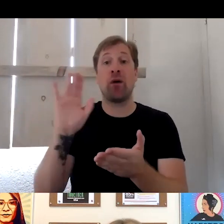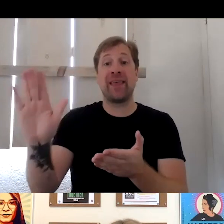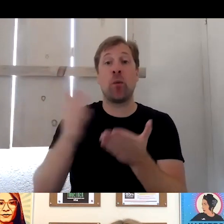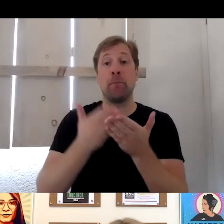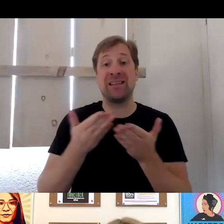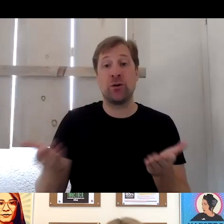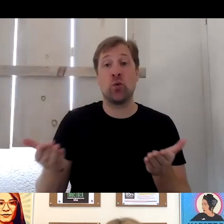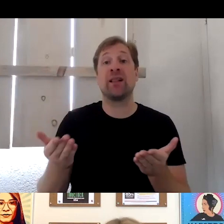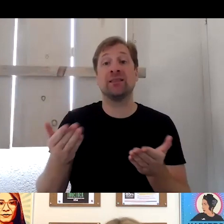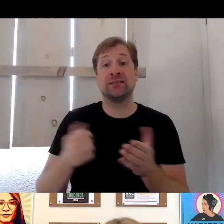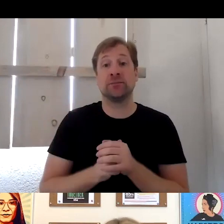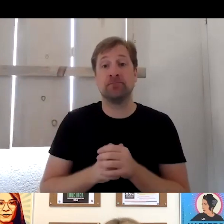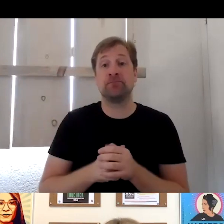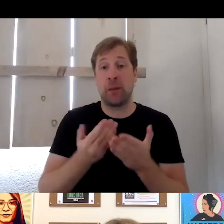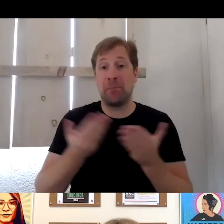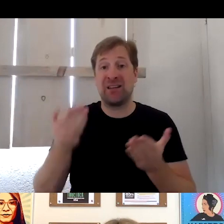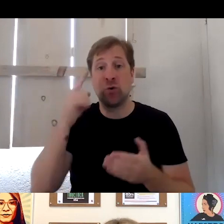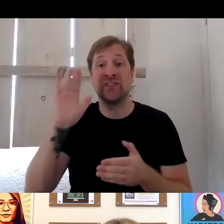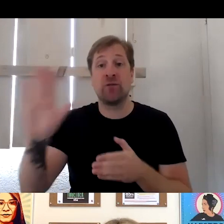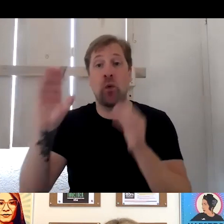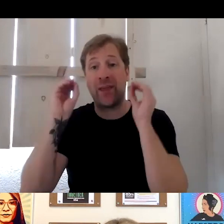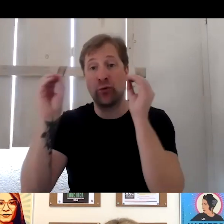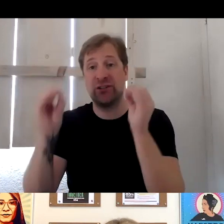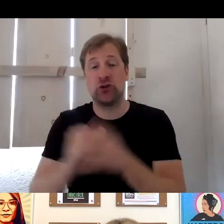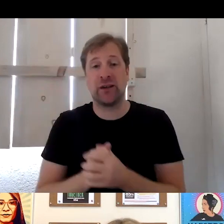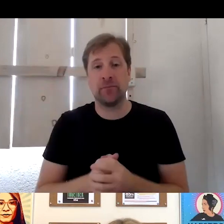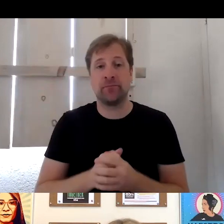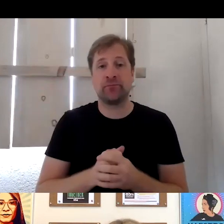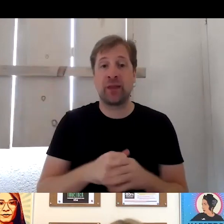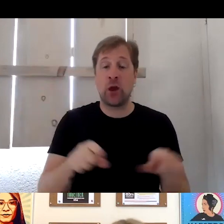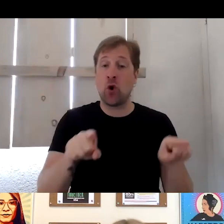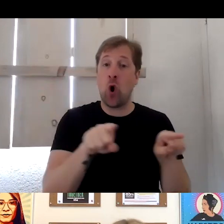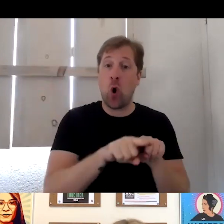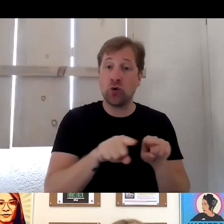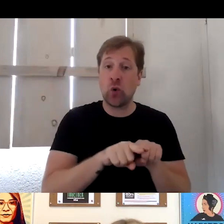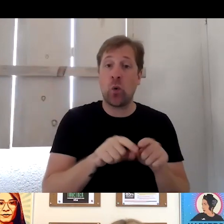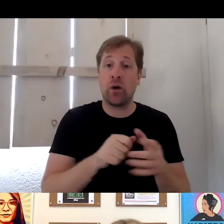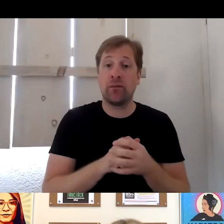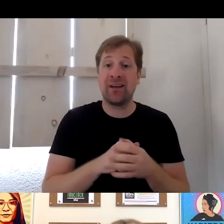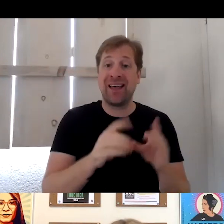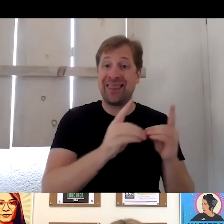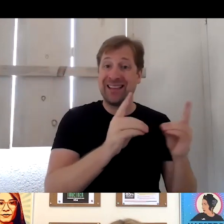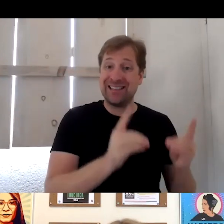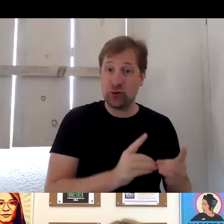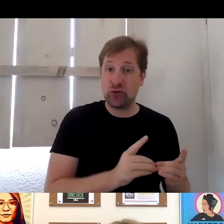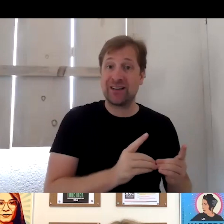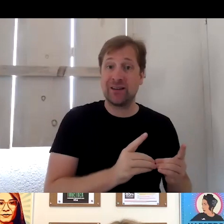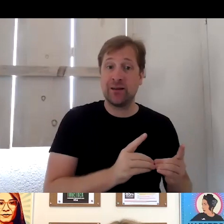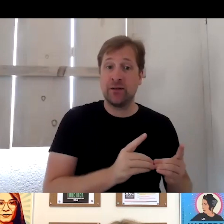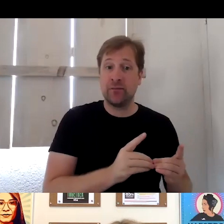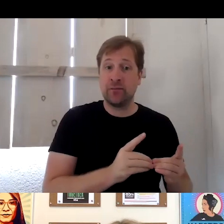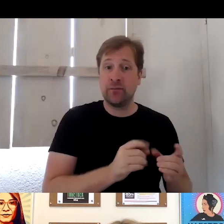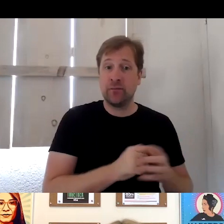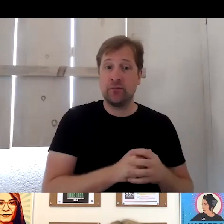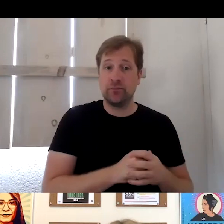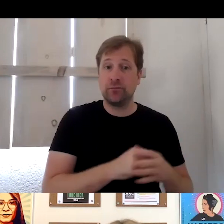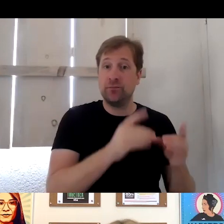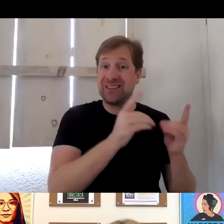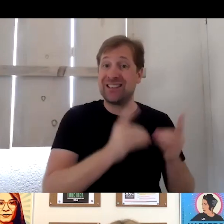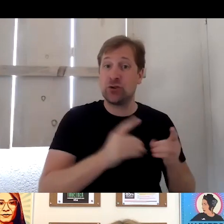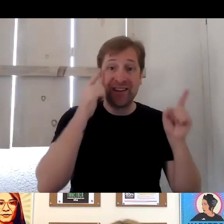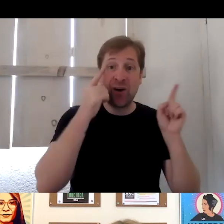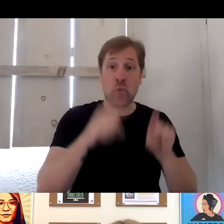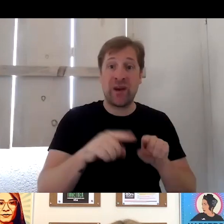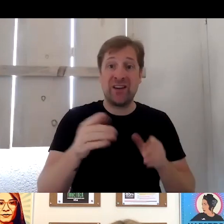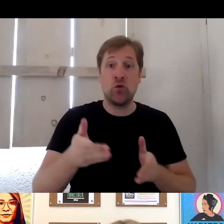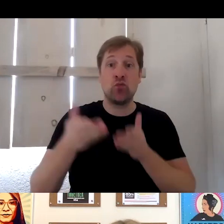for their teaching. And in addition to that, the district has agreed to